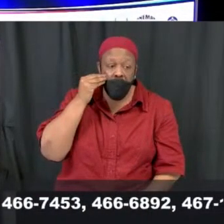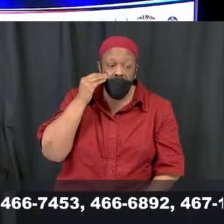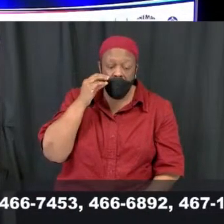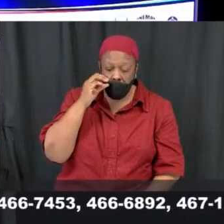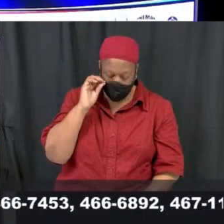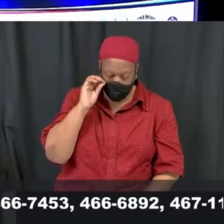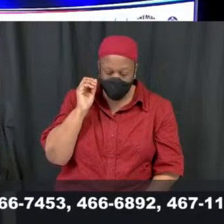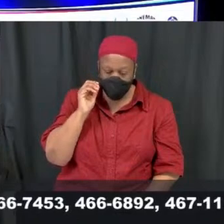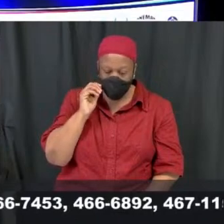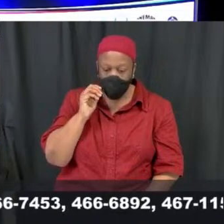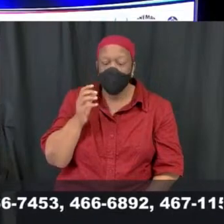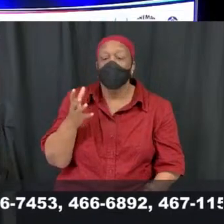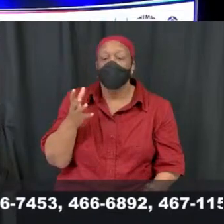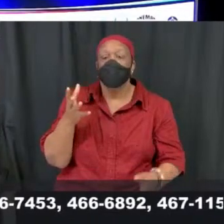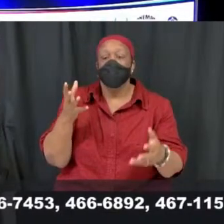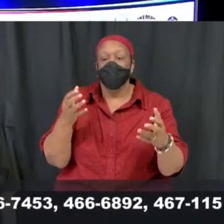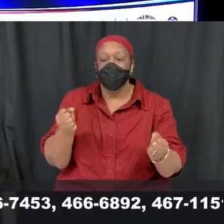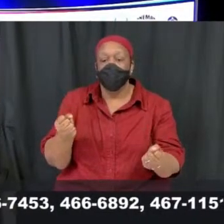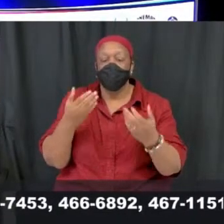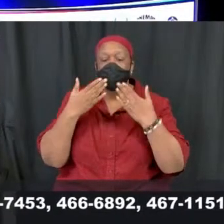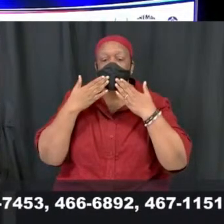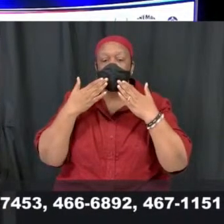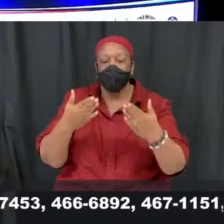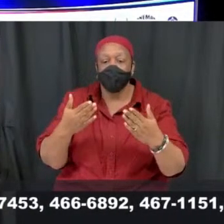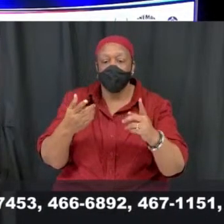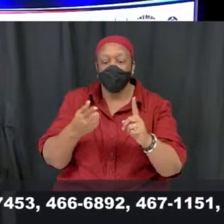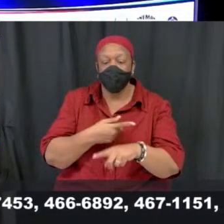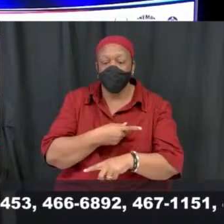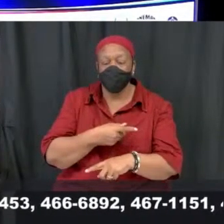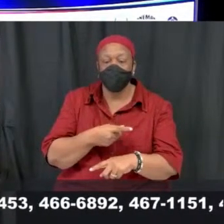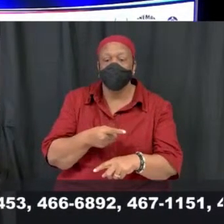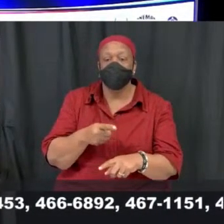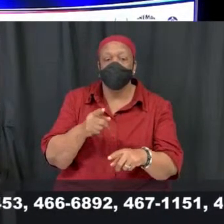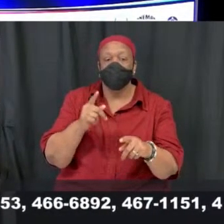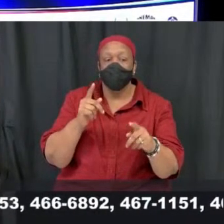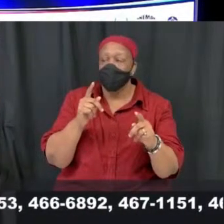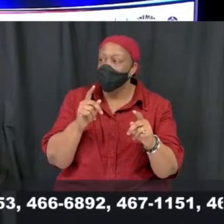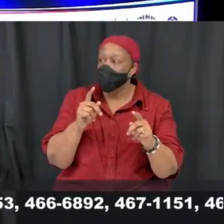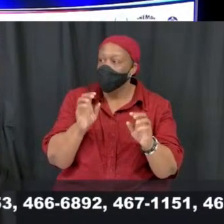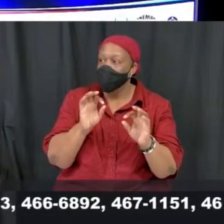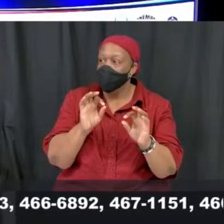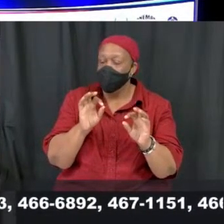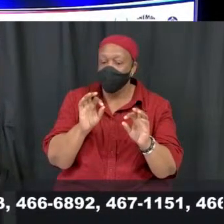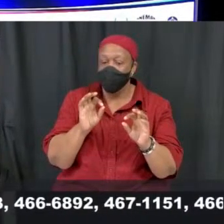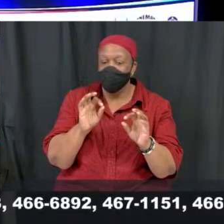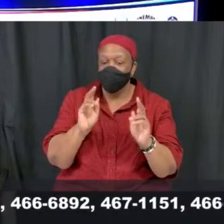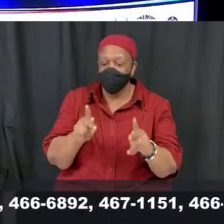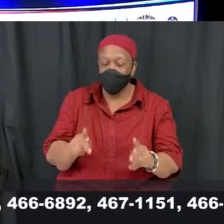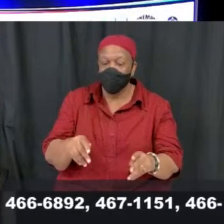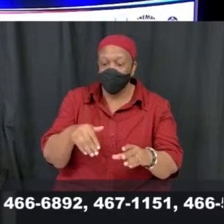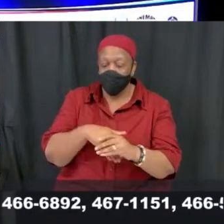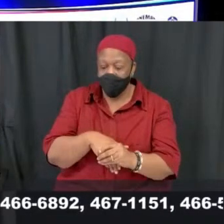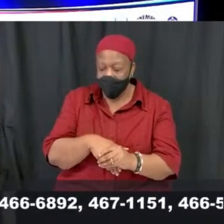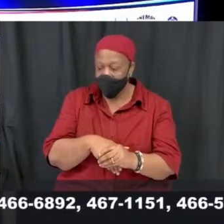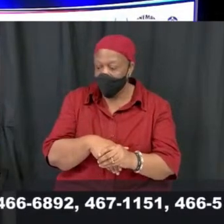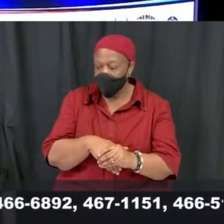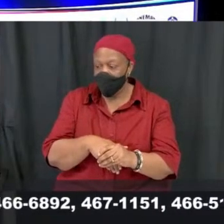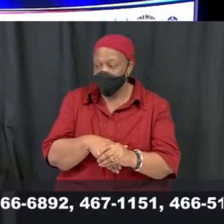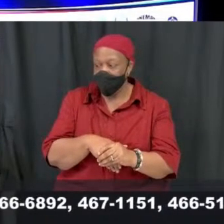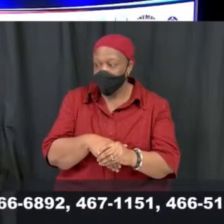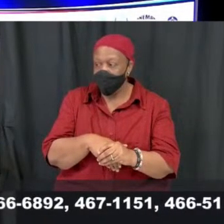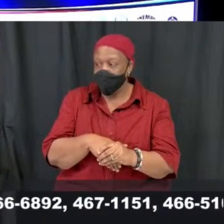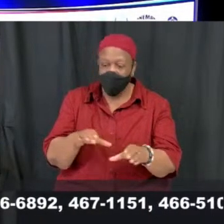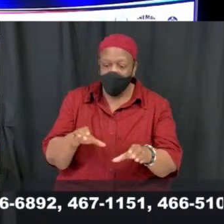general vigilance in sharing information. I don't know how to get it, but we are getting some crucial and